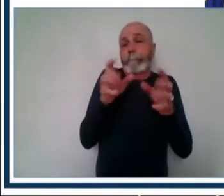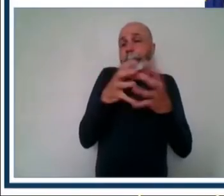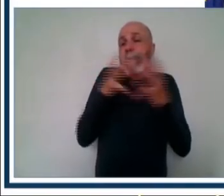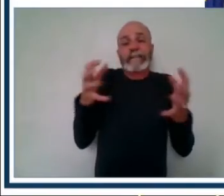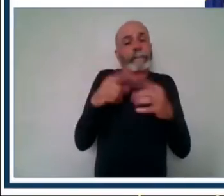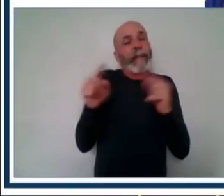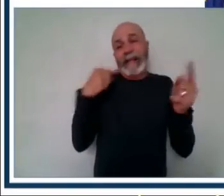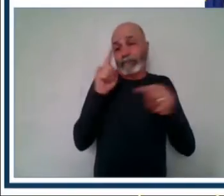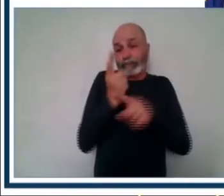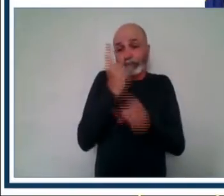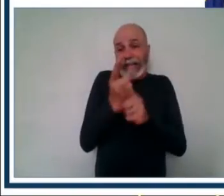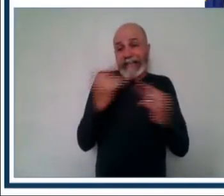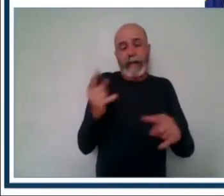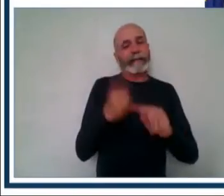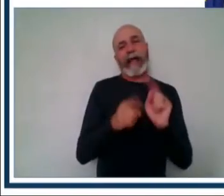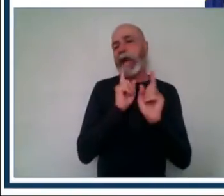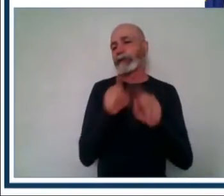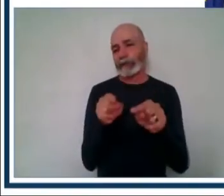San. Nabal, go ahead.